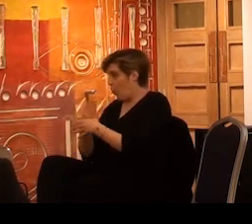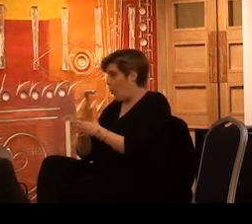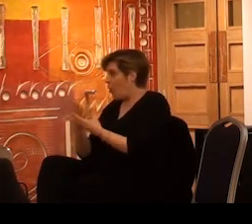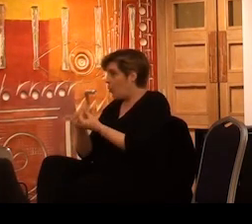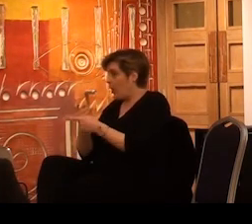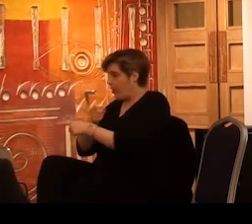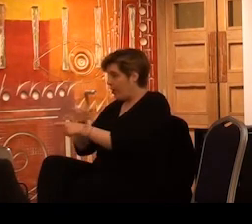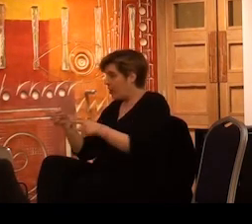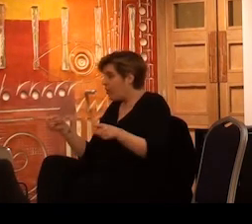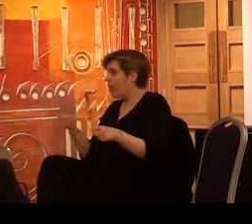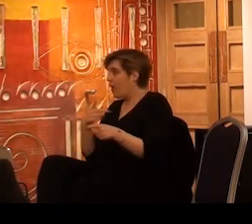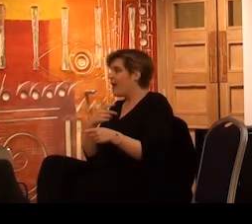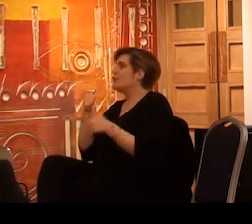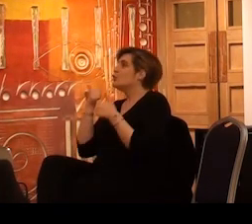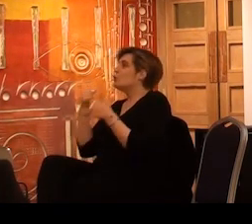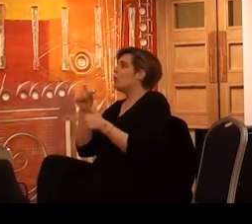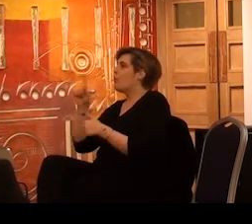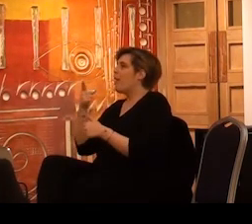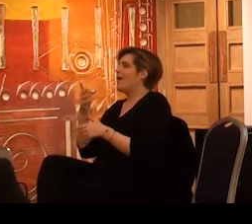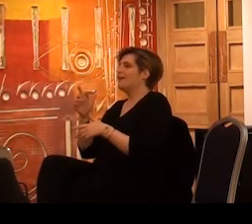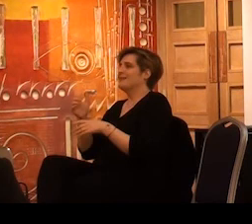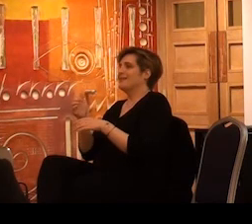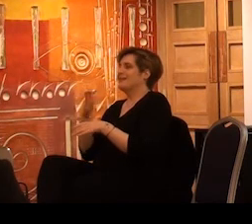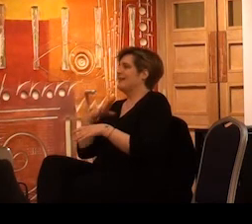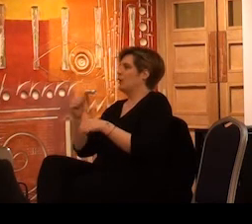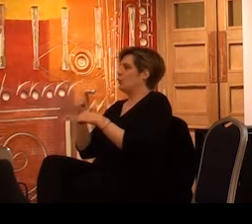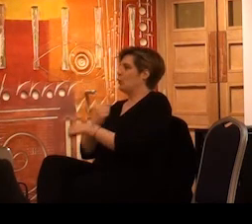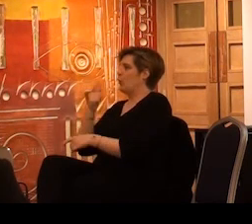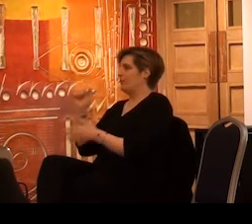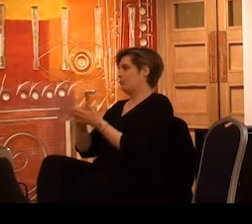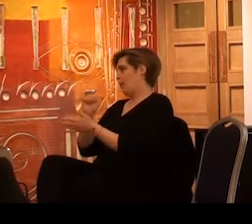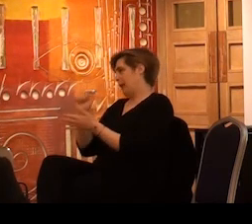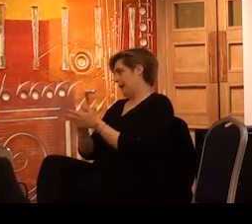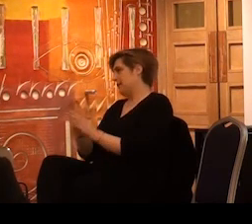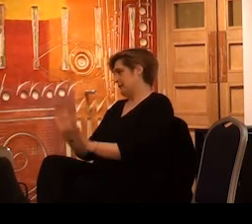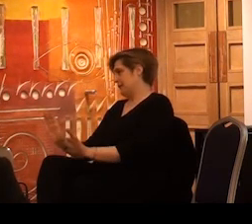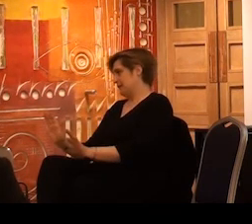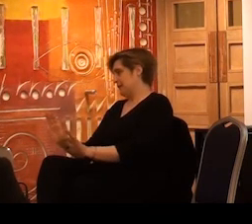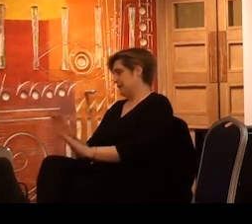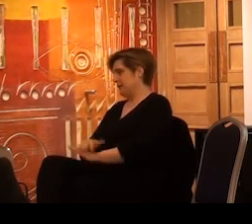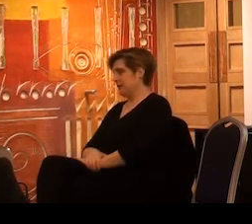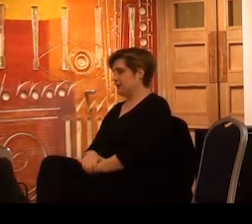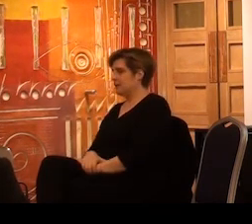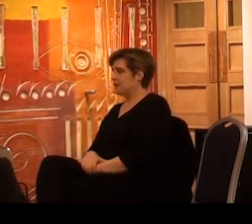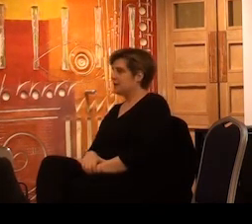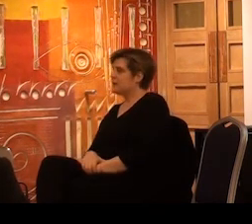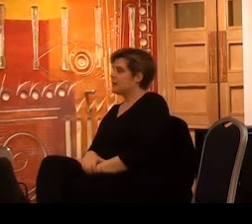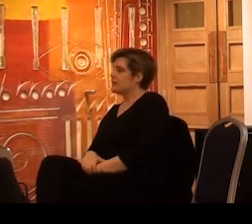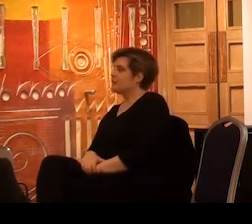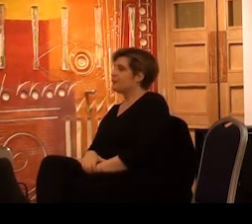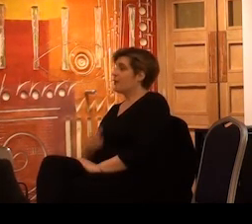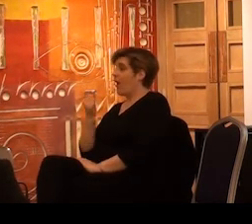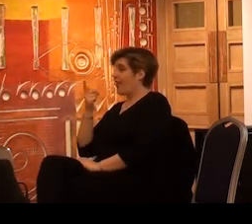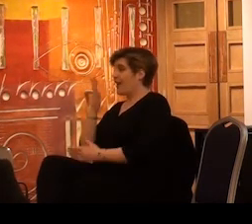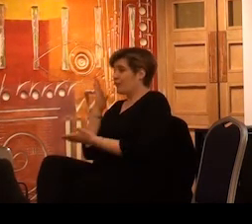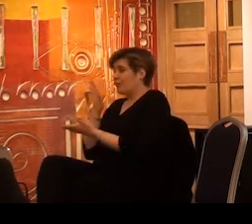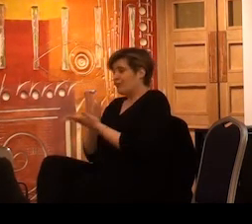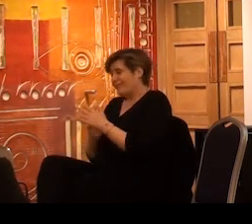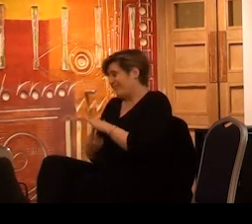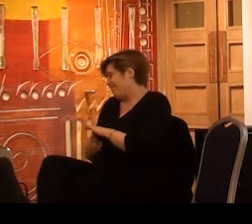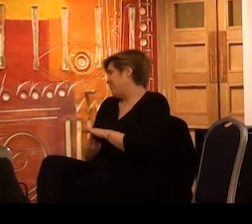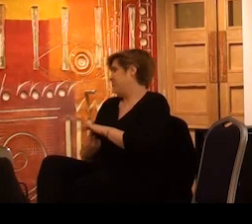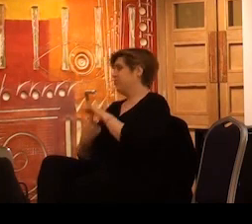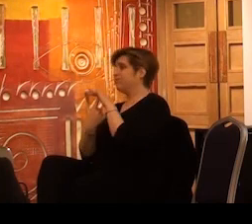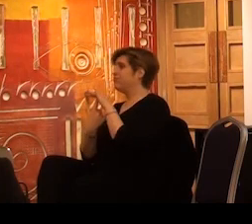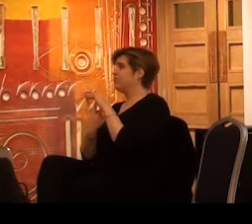pupil voice once a year. So you've had your say in November. Bloody hell, what's something to say now? I think it's really, really important